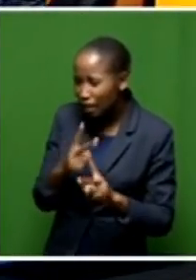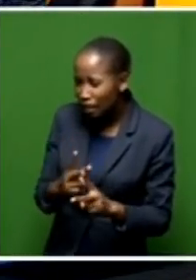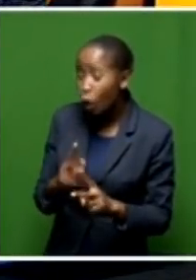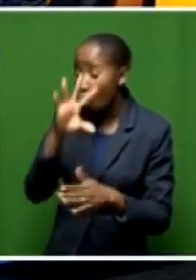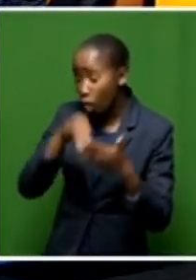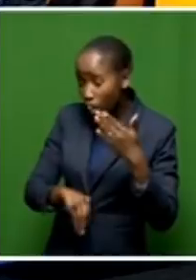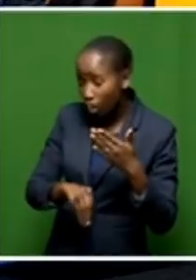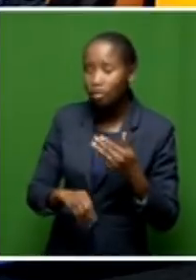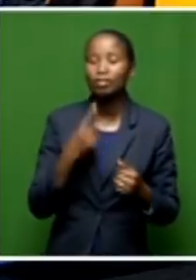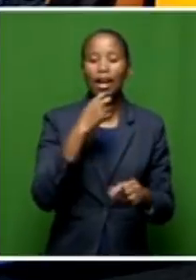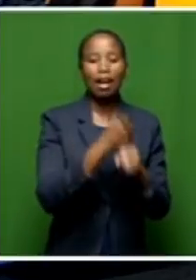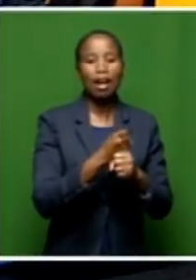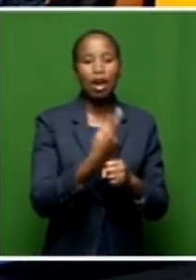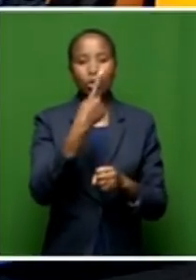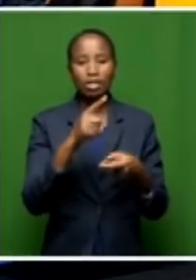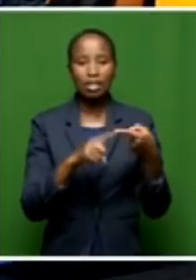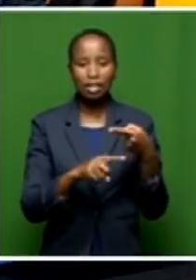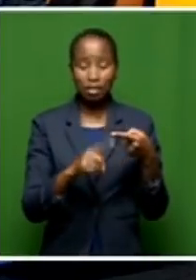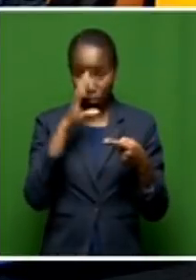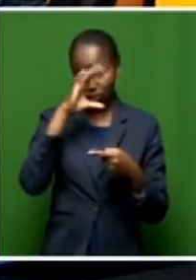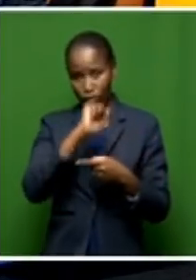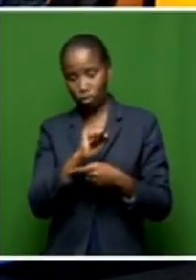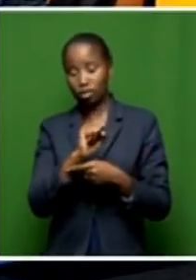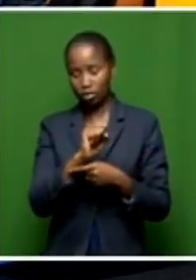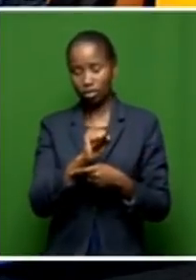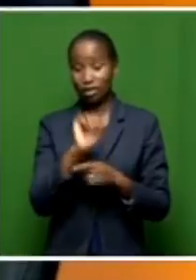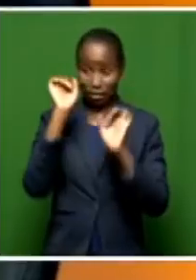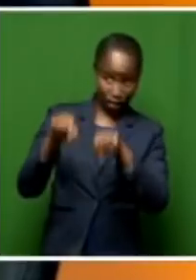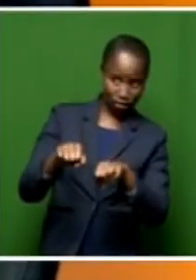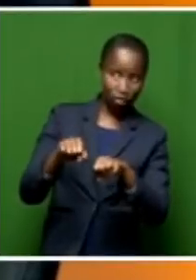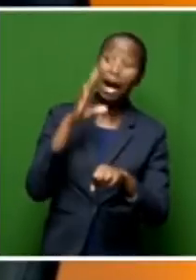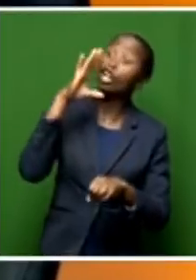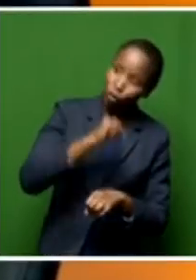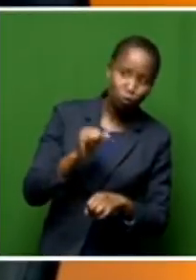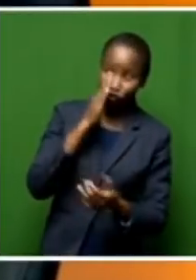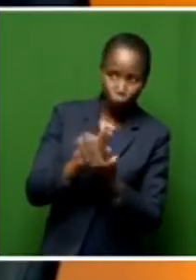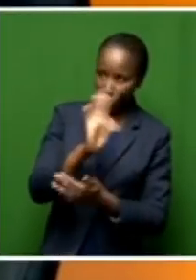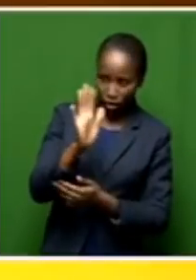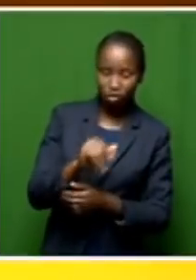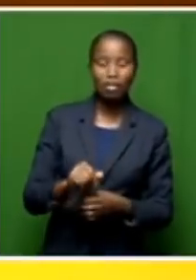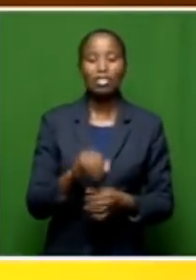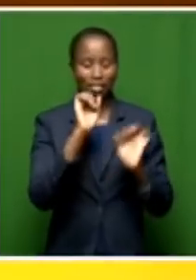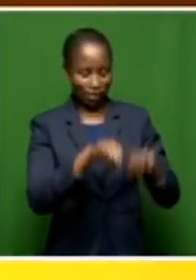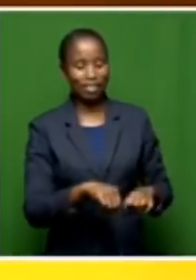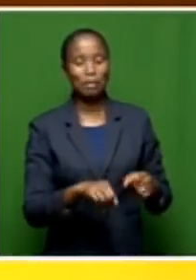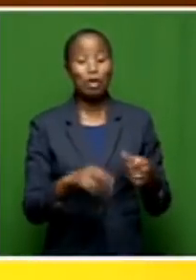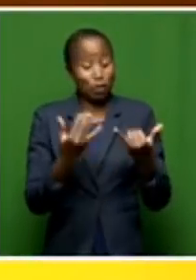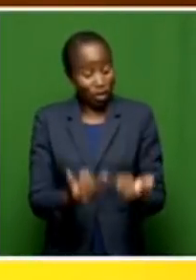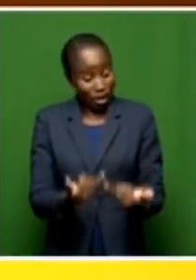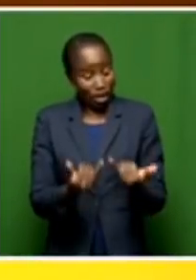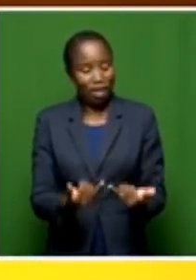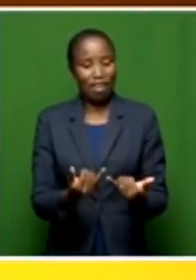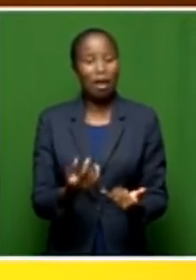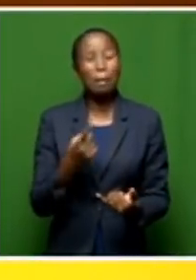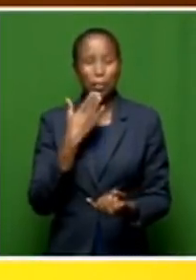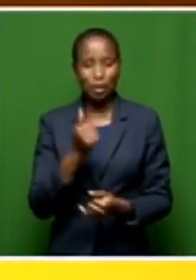projections. Yeah, it is that at this moment, but please... yeah, you did say it's not, it's but what only it's